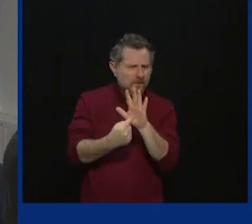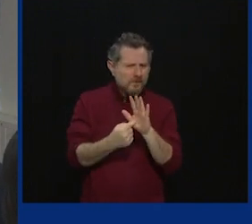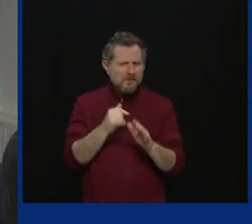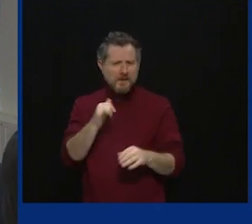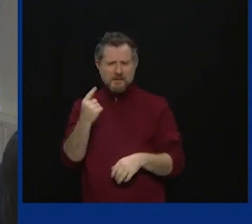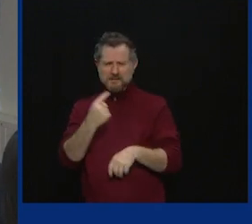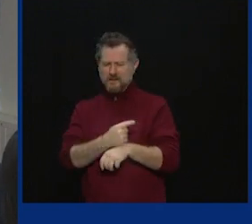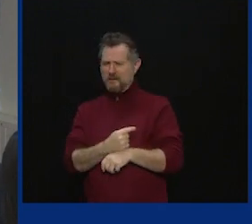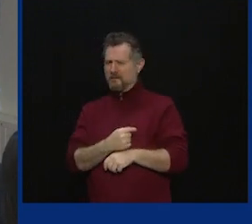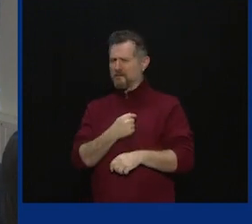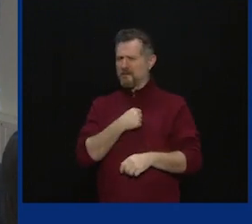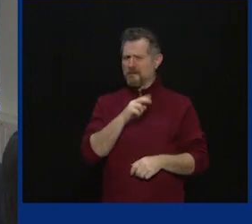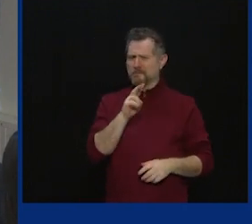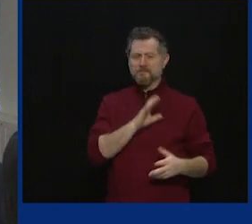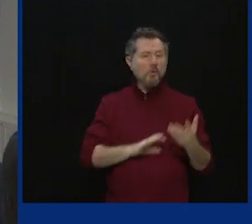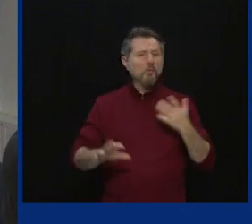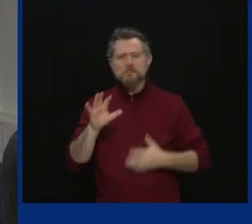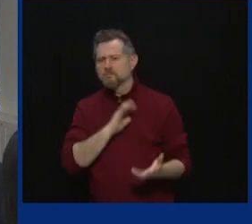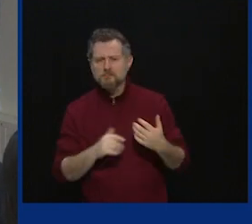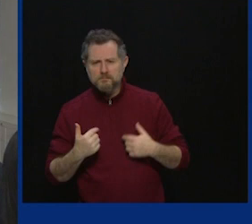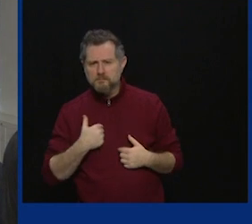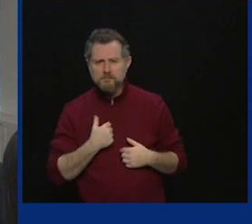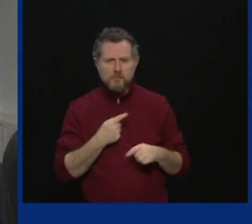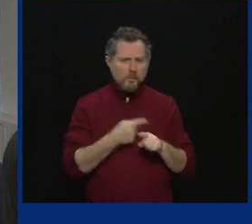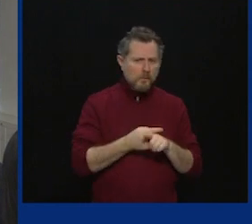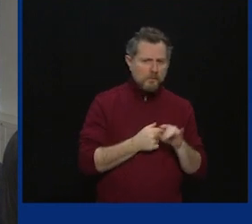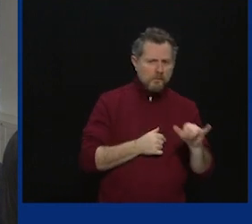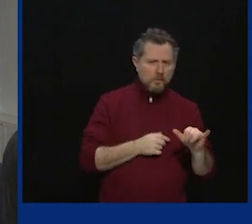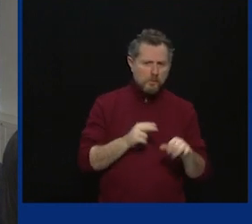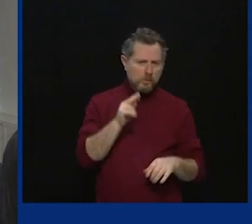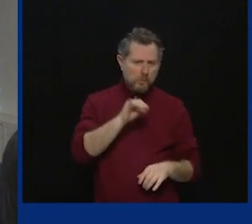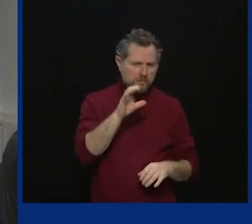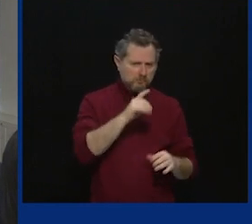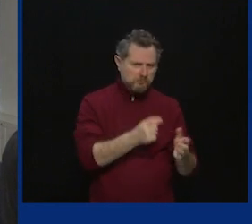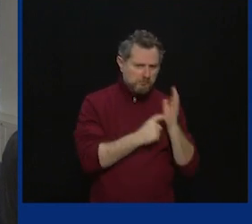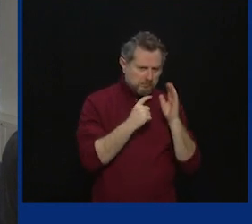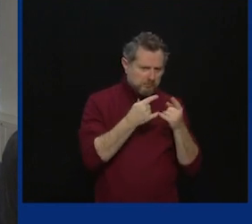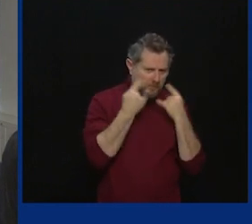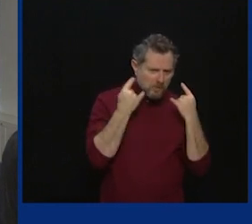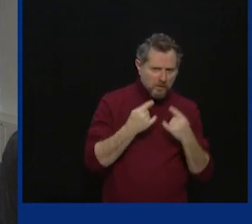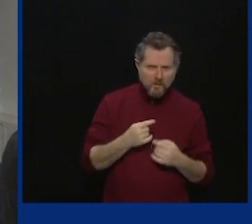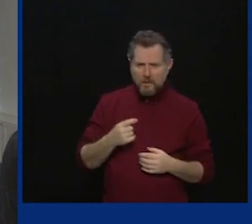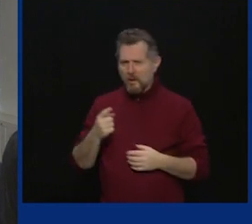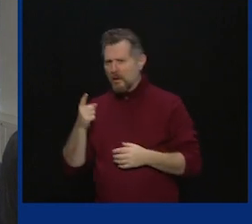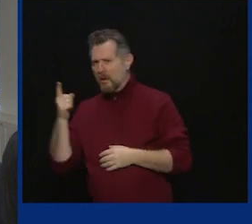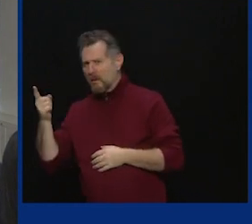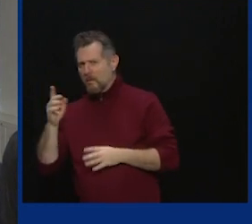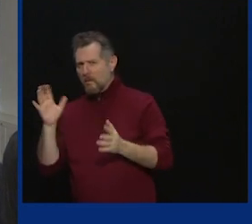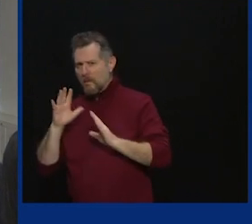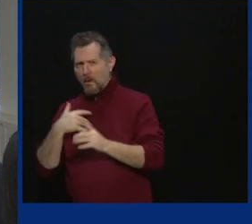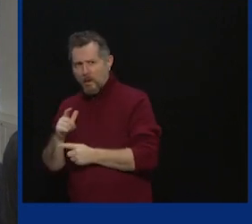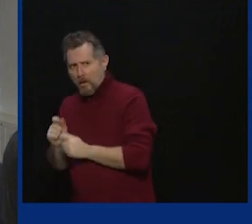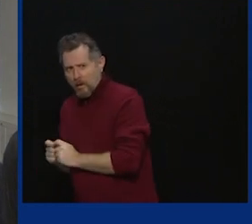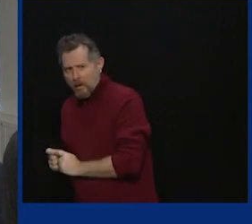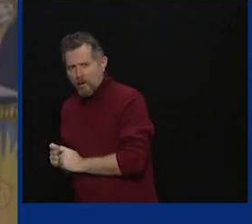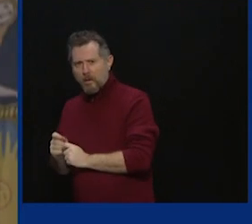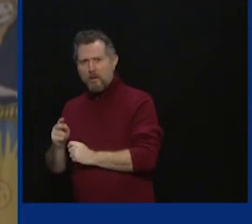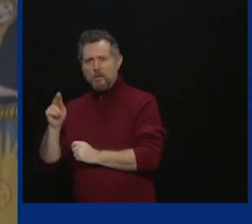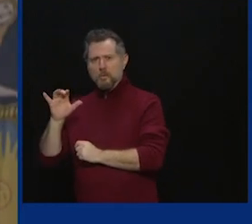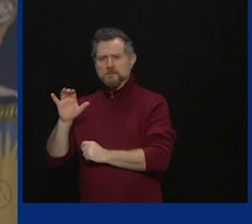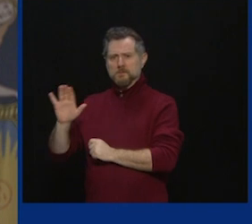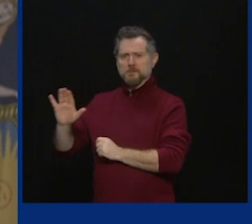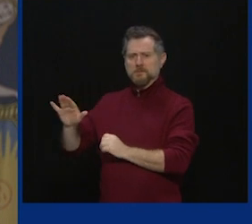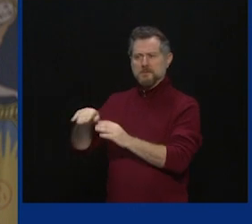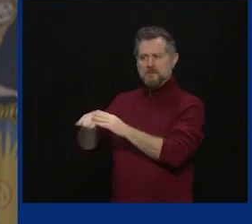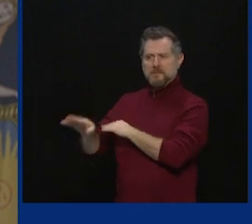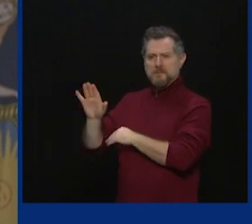York City mask mandate, and it almost immediately needed to be updated so that in New York City people could enter establishments with